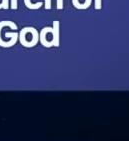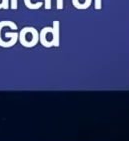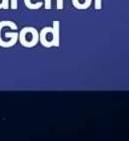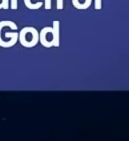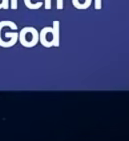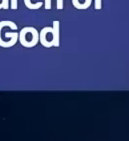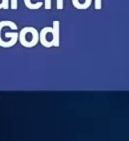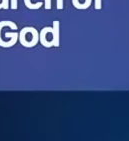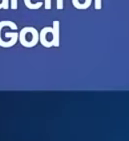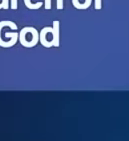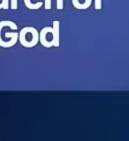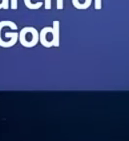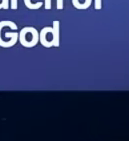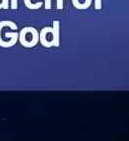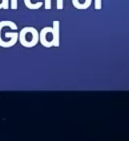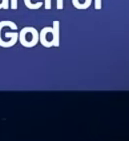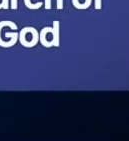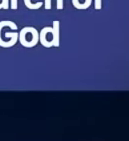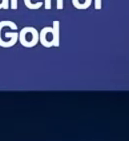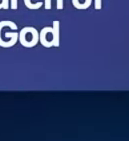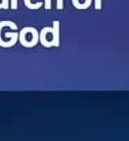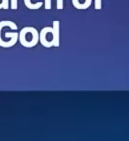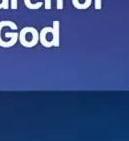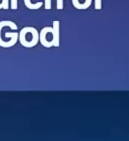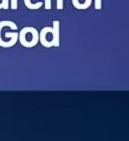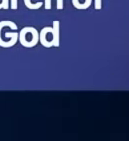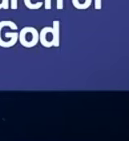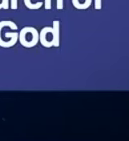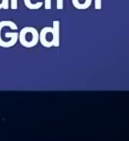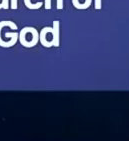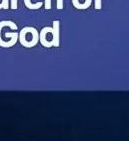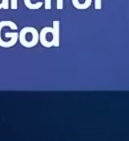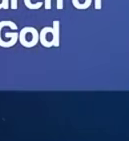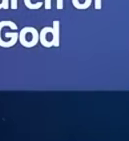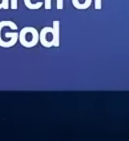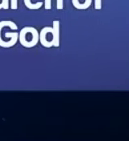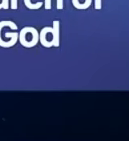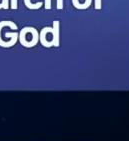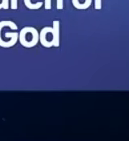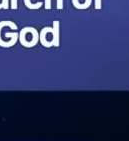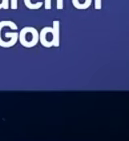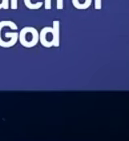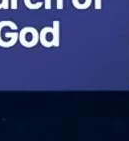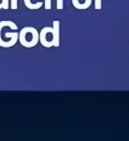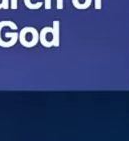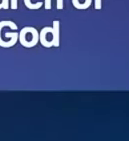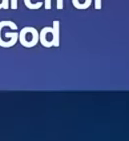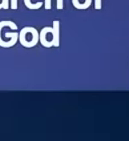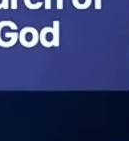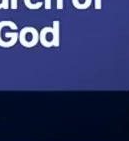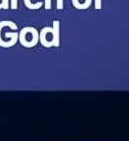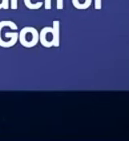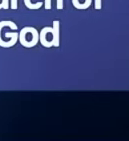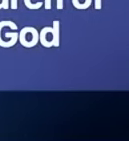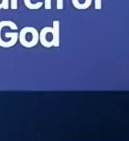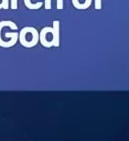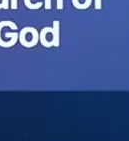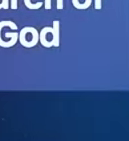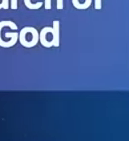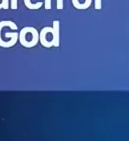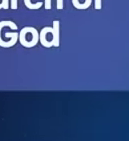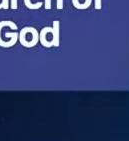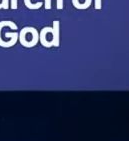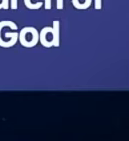Gentile stock. Now open the paqua tossum and send him with the hai hila for and mama for and answer you da for one be